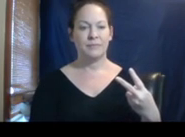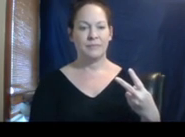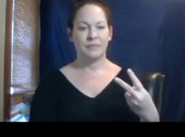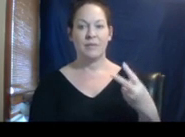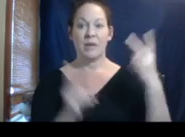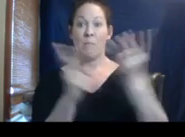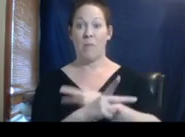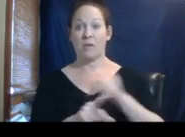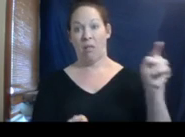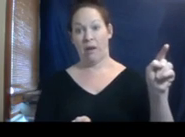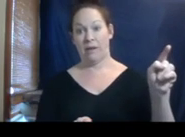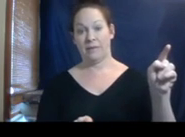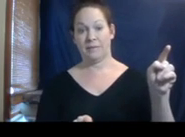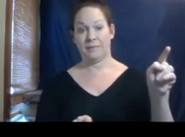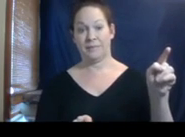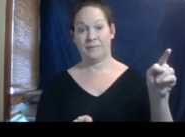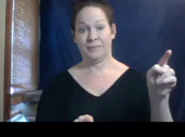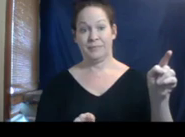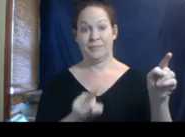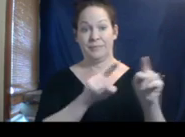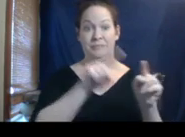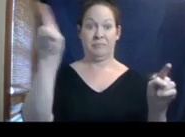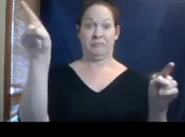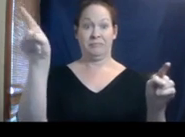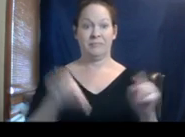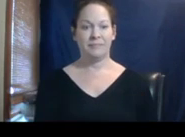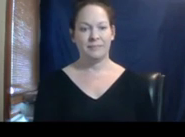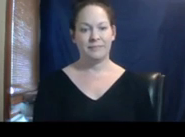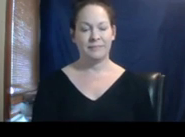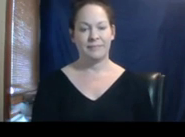back. 2x minus 2.